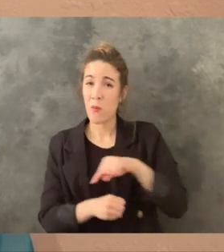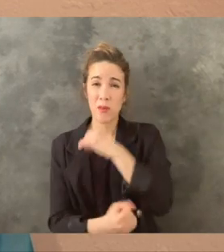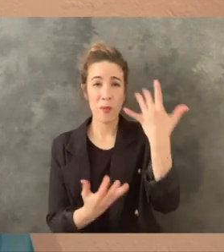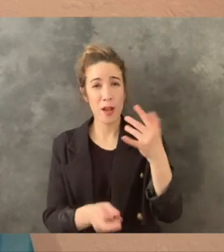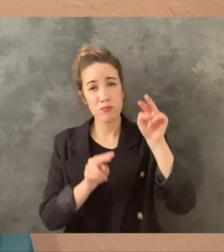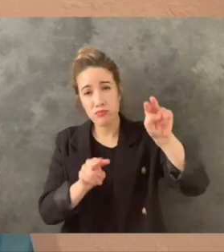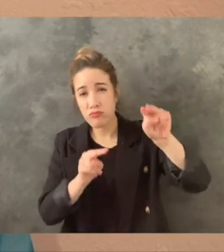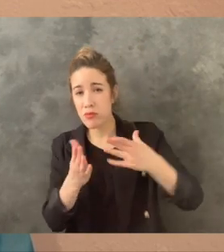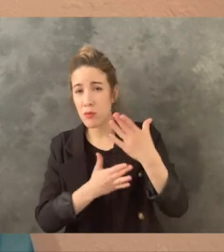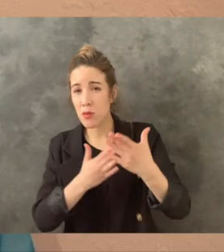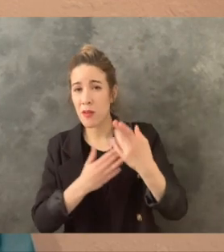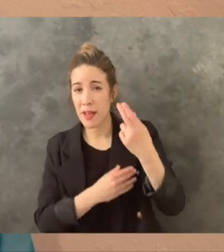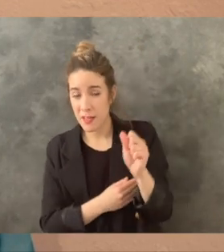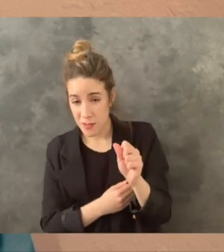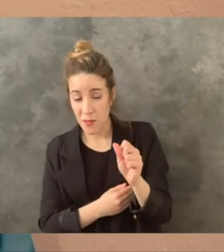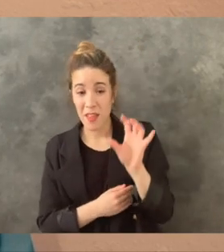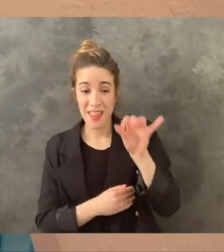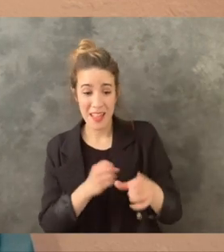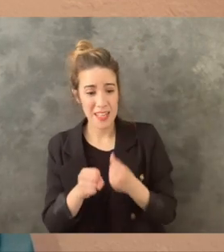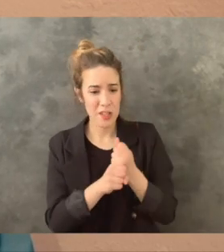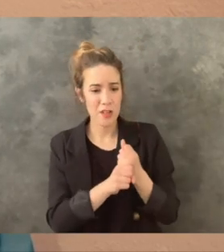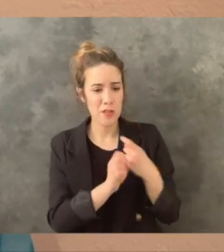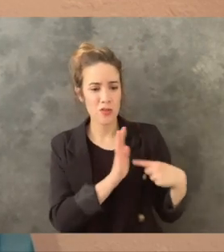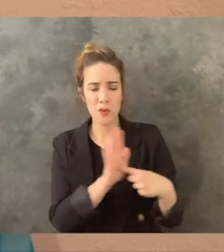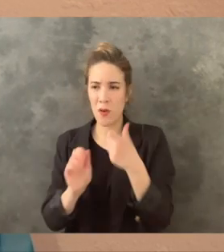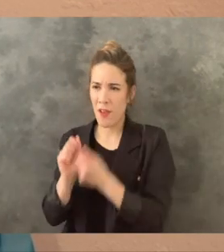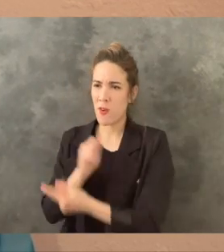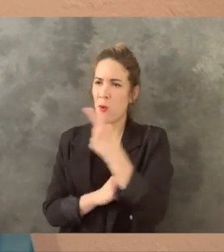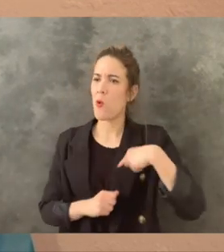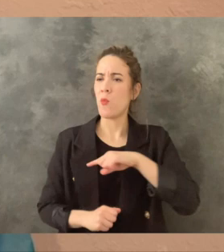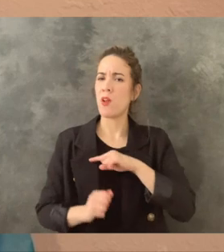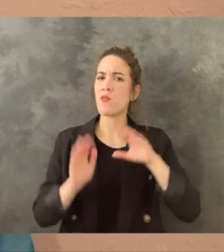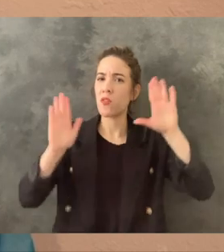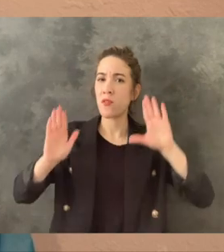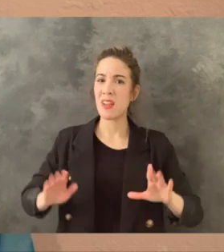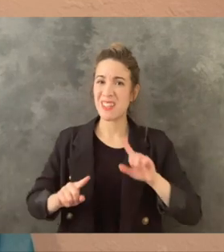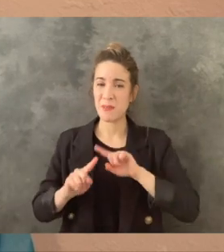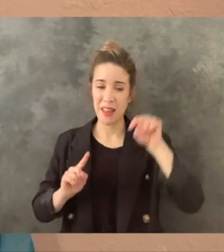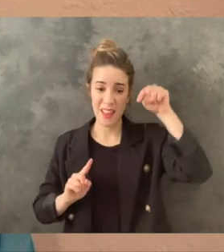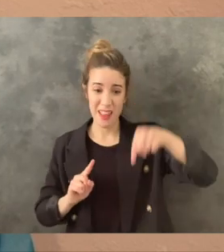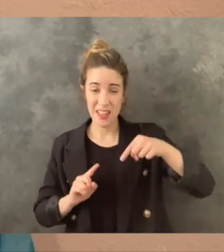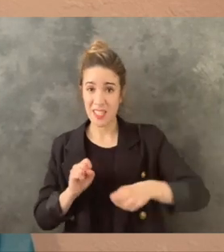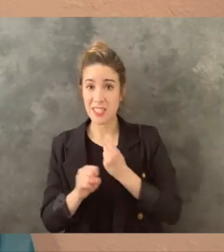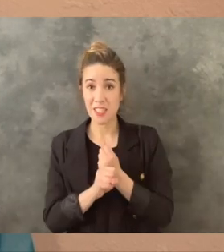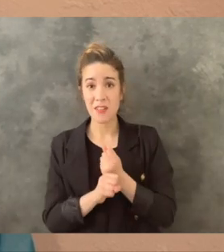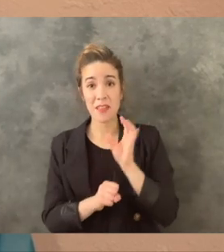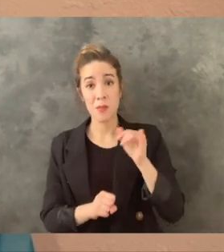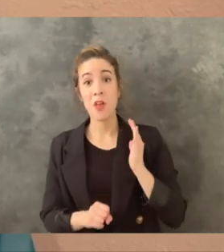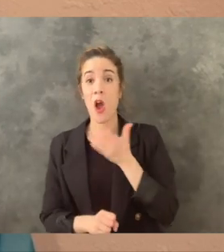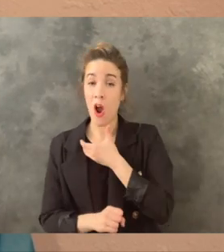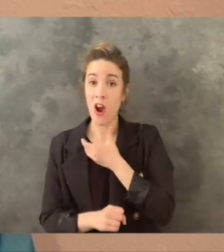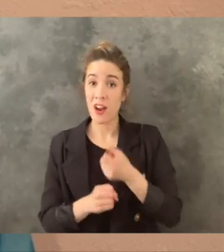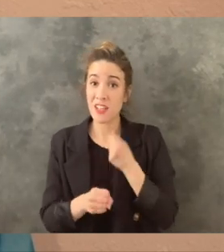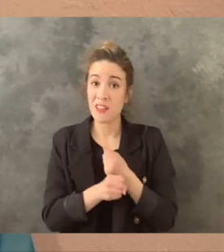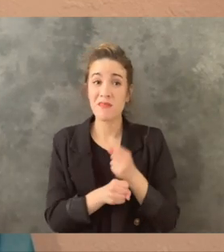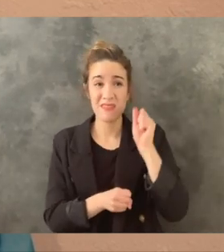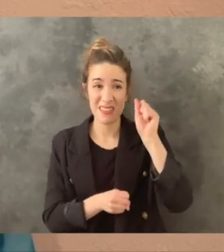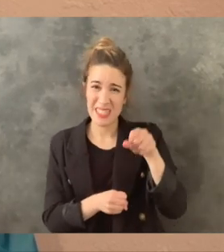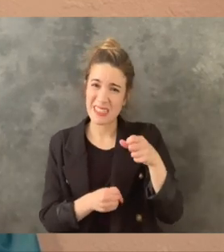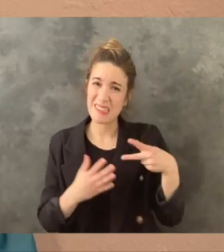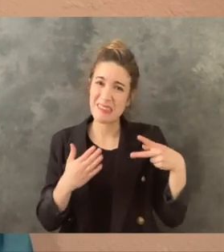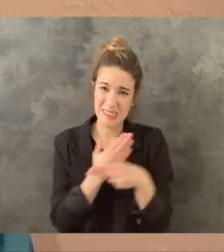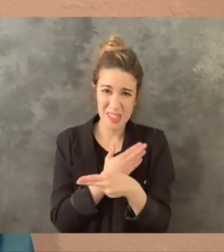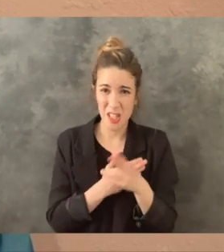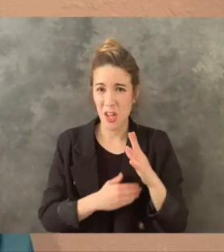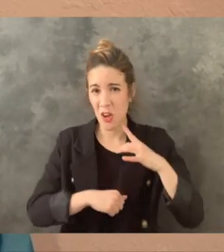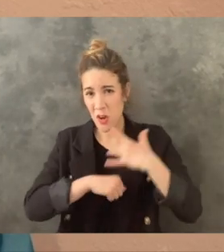be the big dogs of the school, and the year that showed everyone just how great we were. This year was our year. Yes, it did